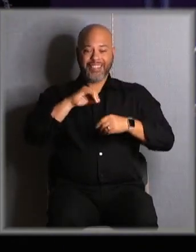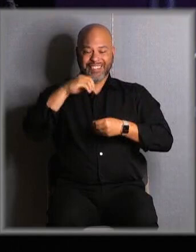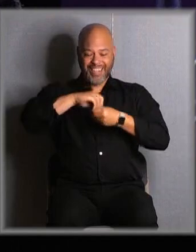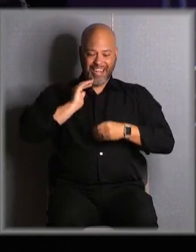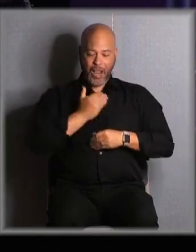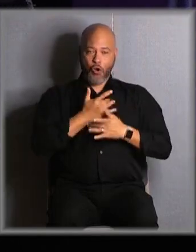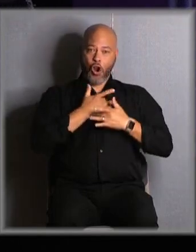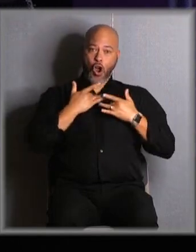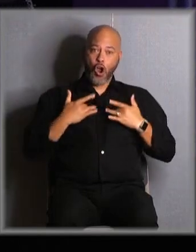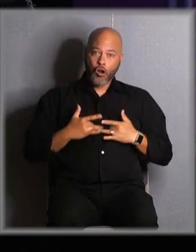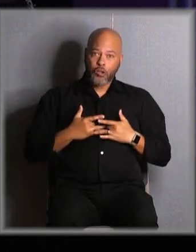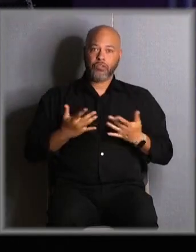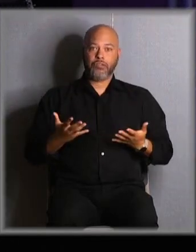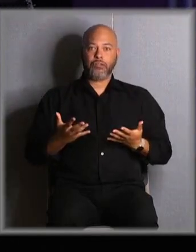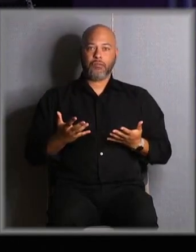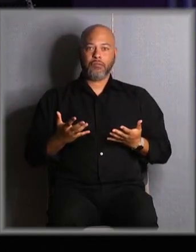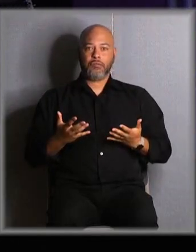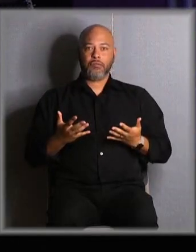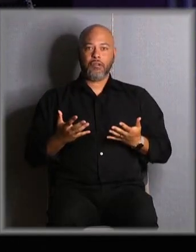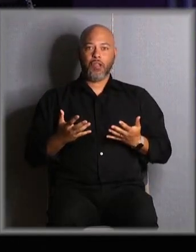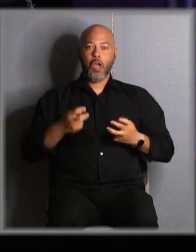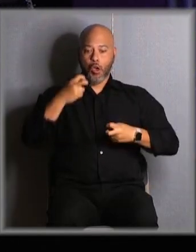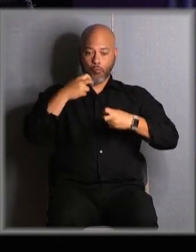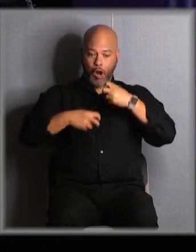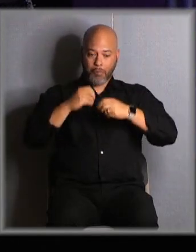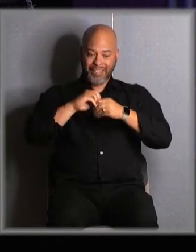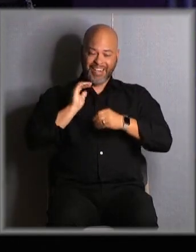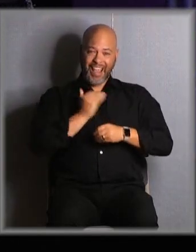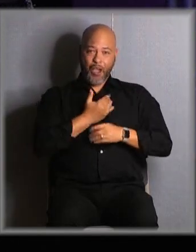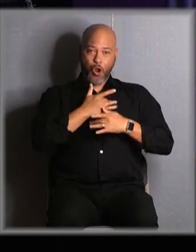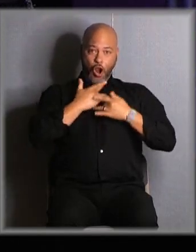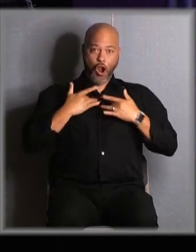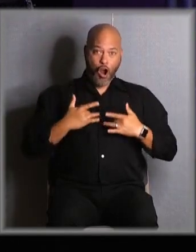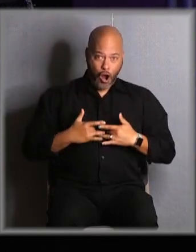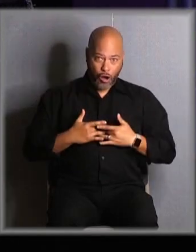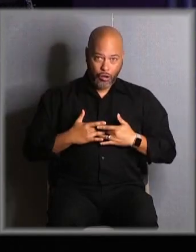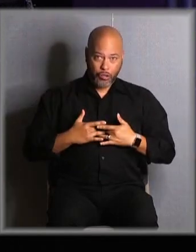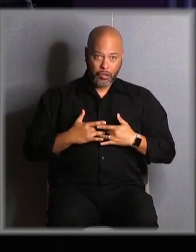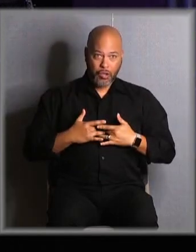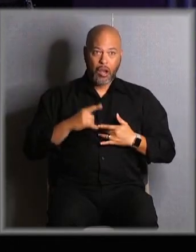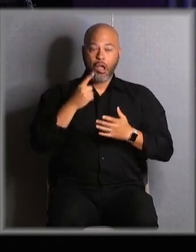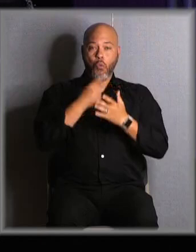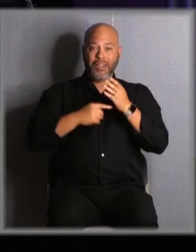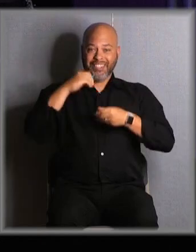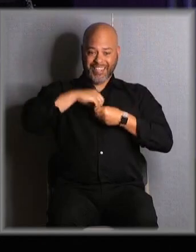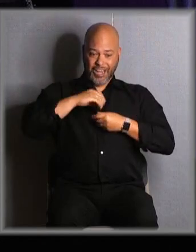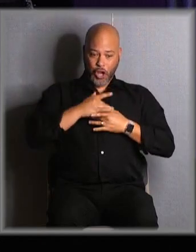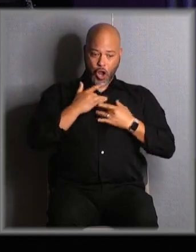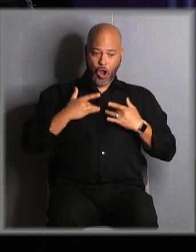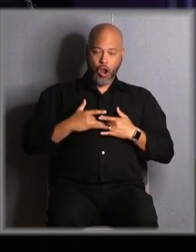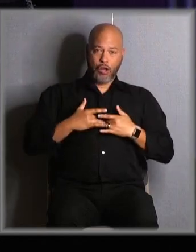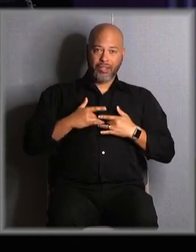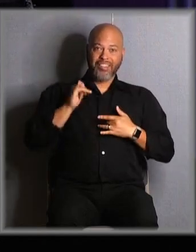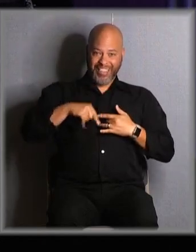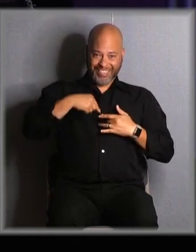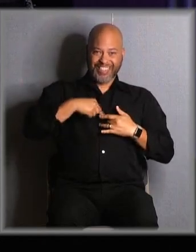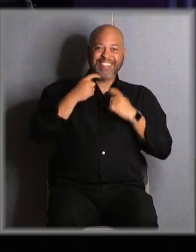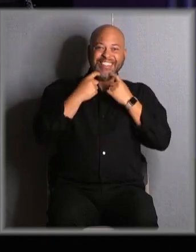hearts. The problem in our hearts, watch this, is what's in our hearts is what we call